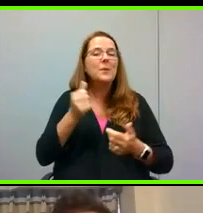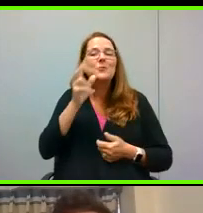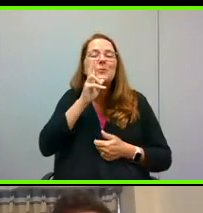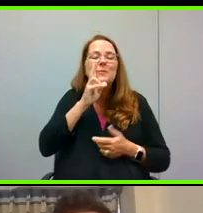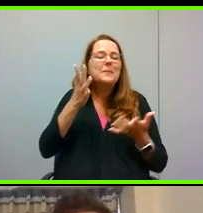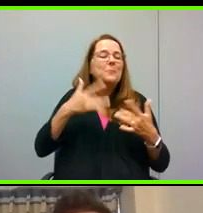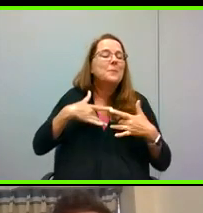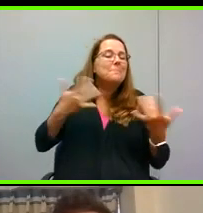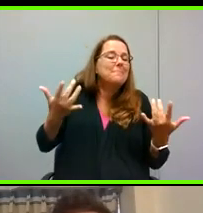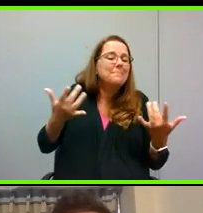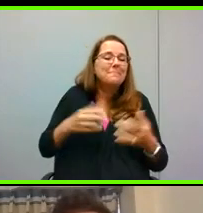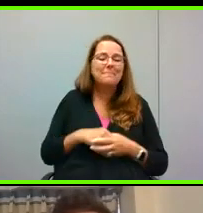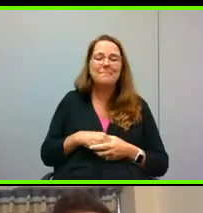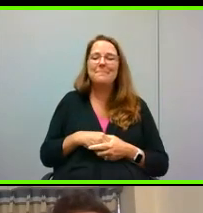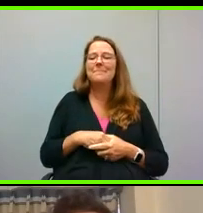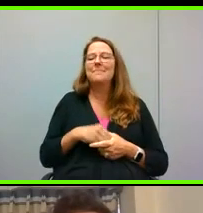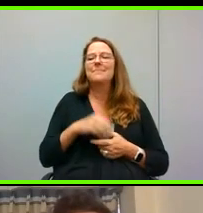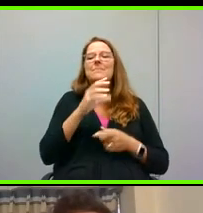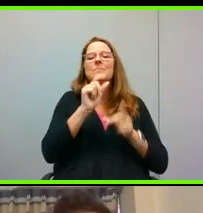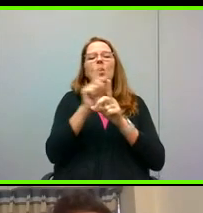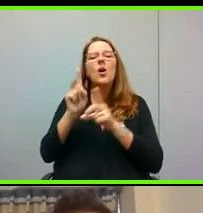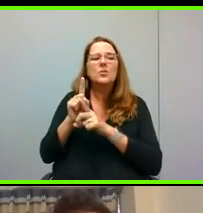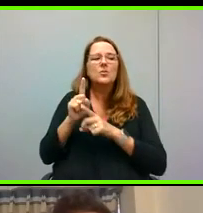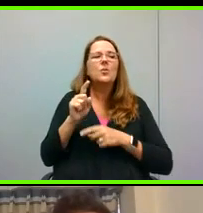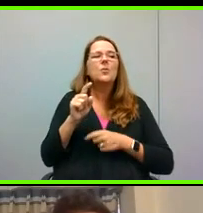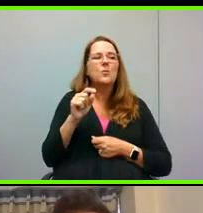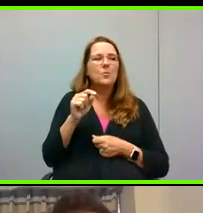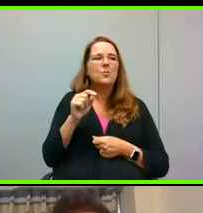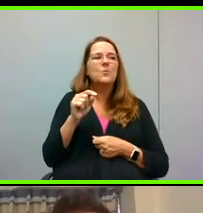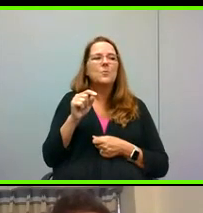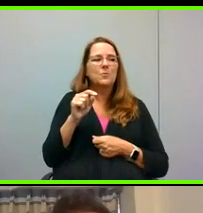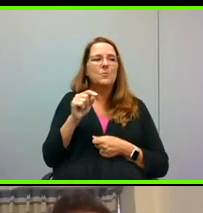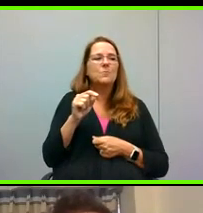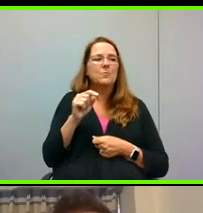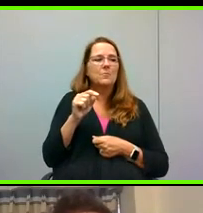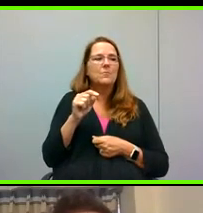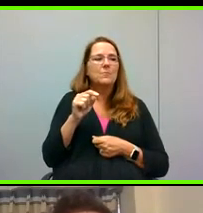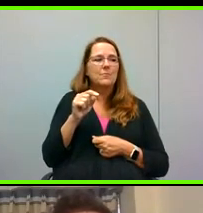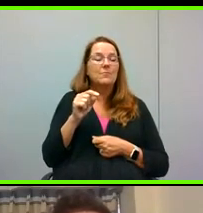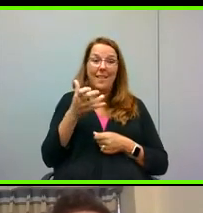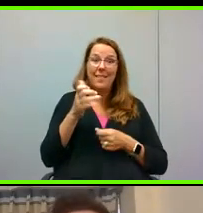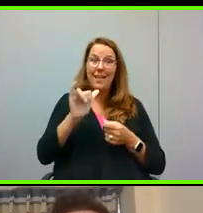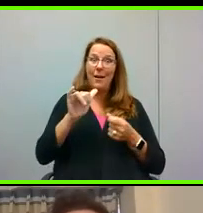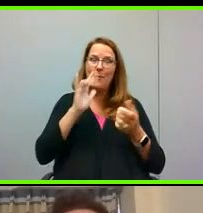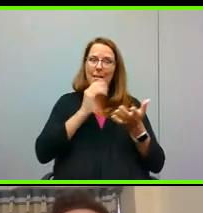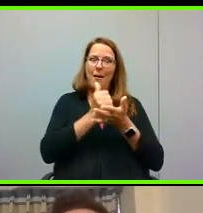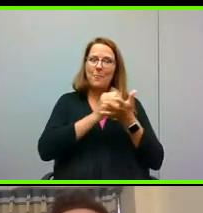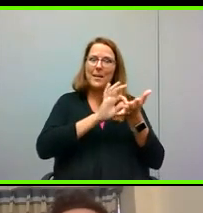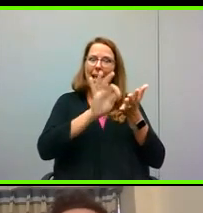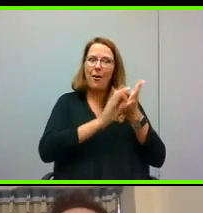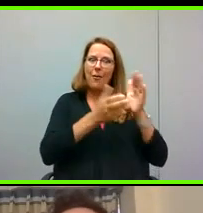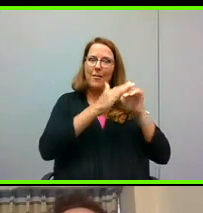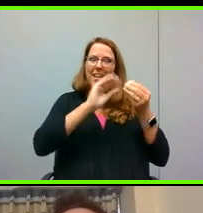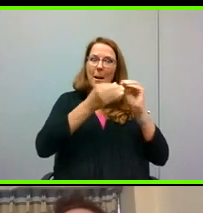to. And also that'll count towards people watching your website. That's right.